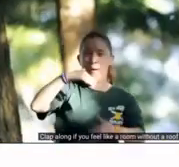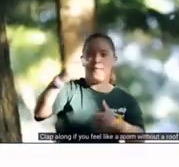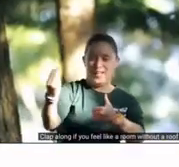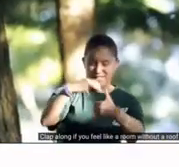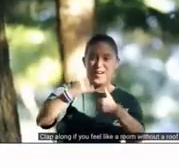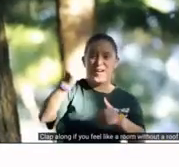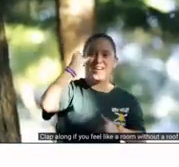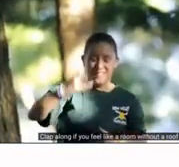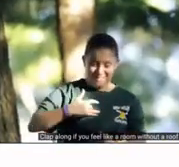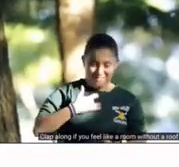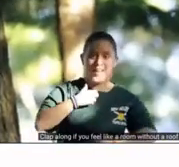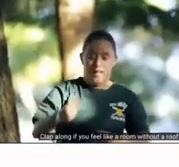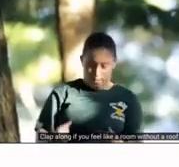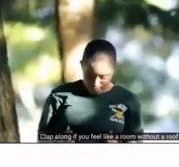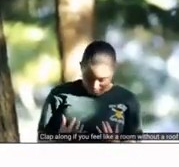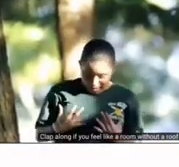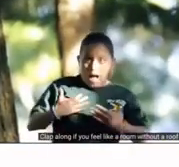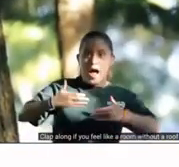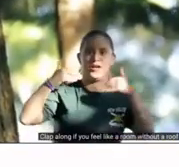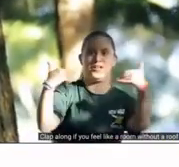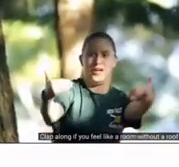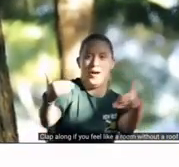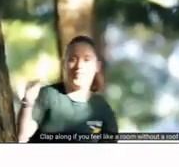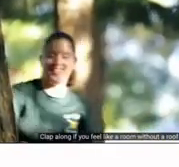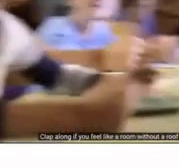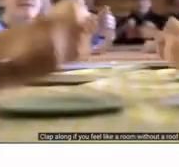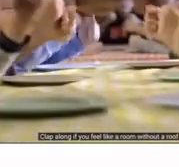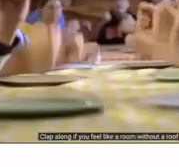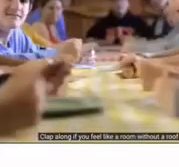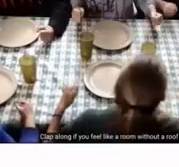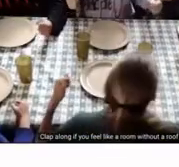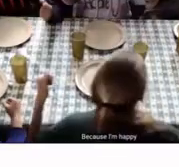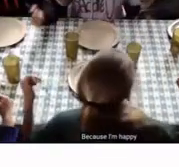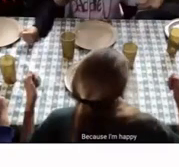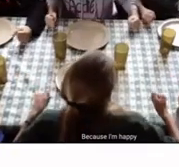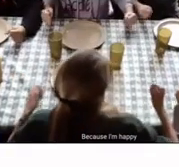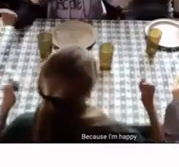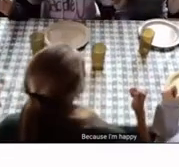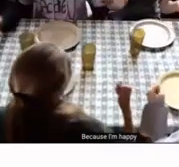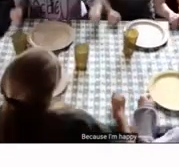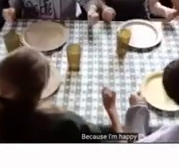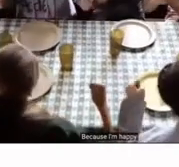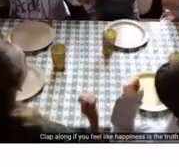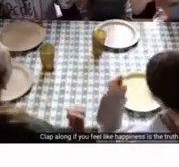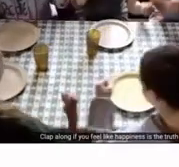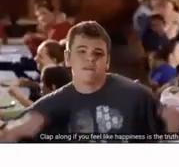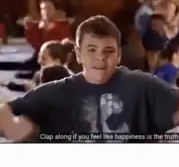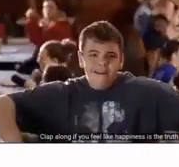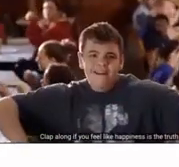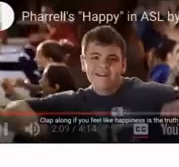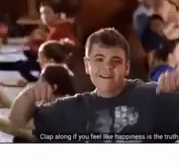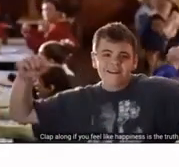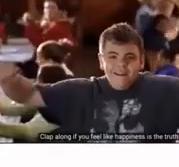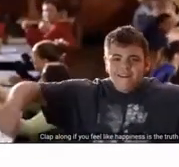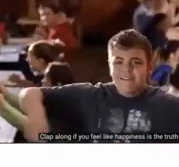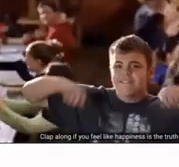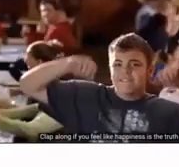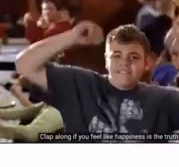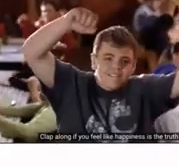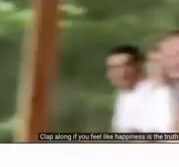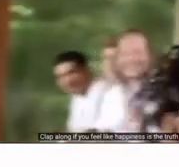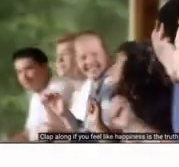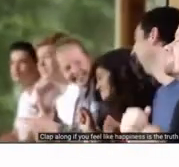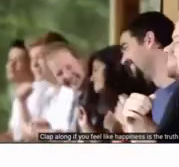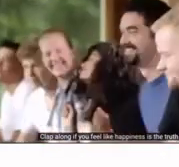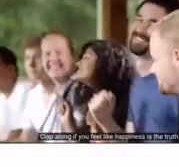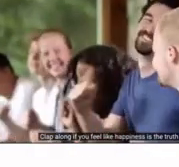clap along if you feel like a room without a roof. Clap along if you